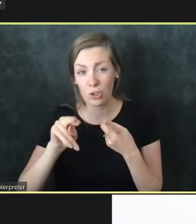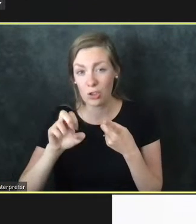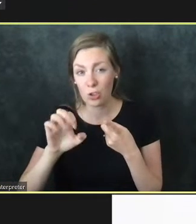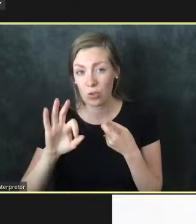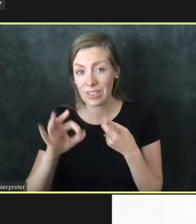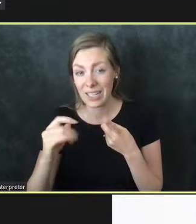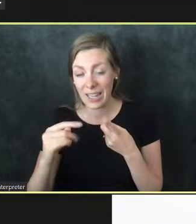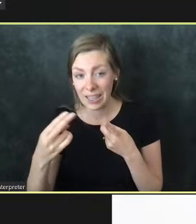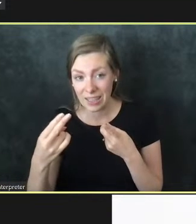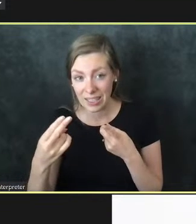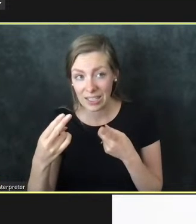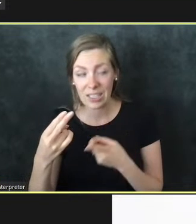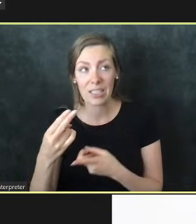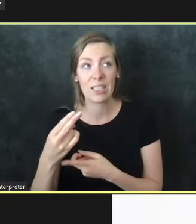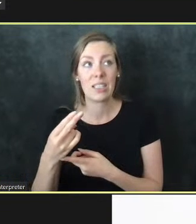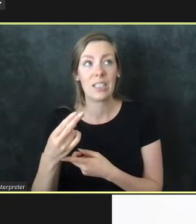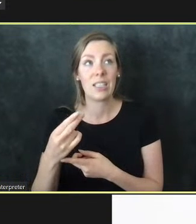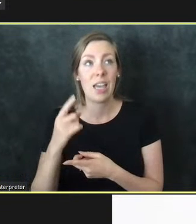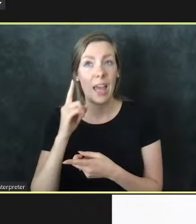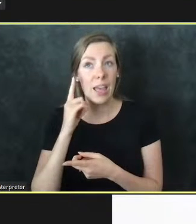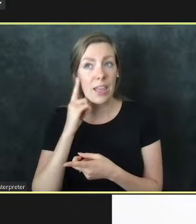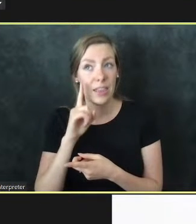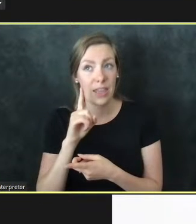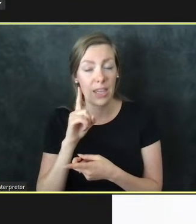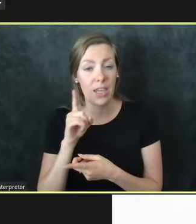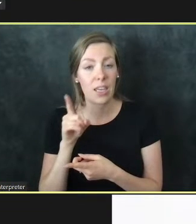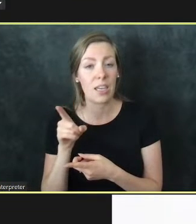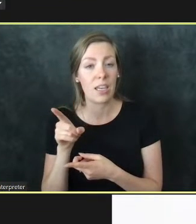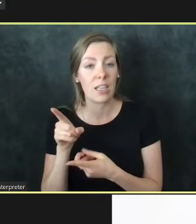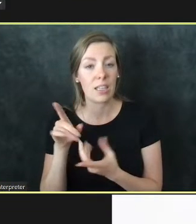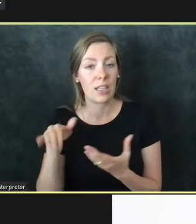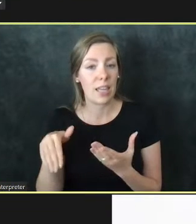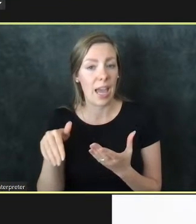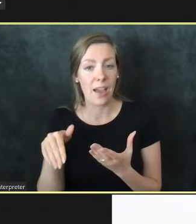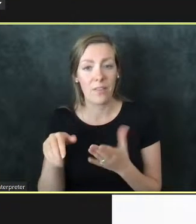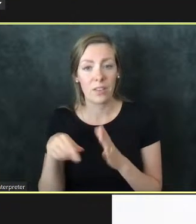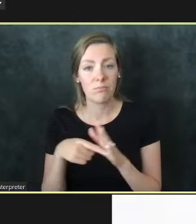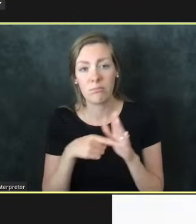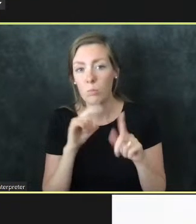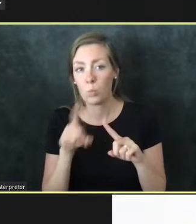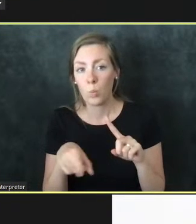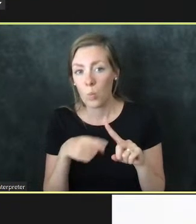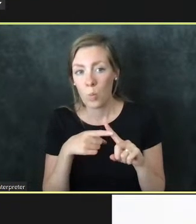hasta I think FERC's gonna, has not indicated when they're gonna,